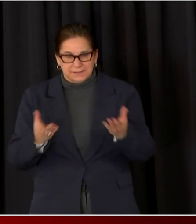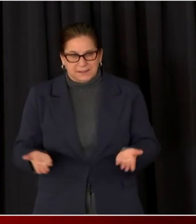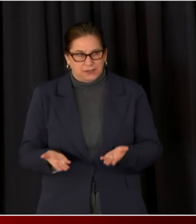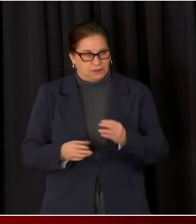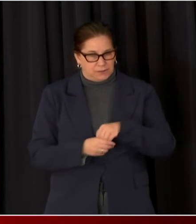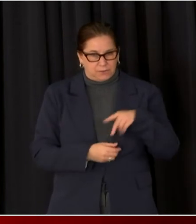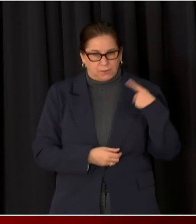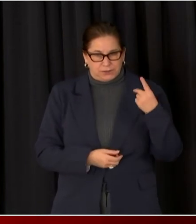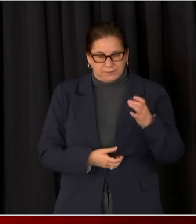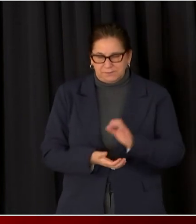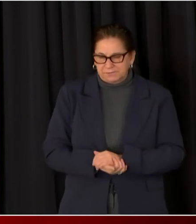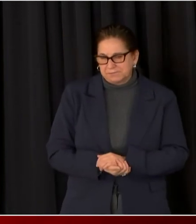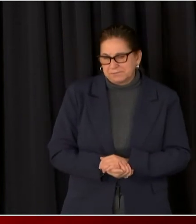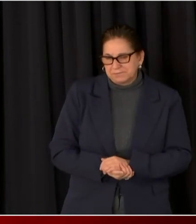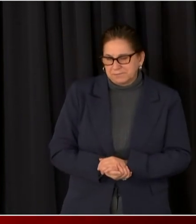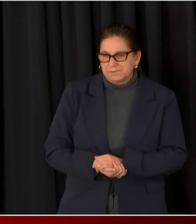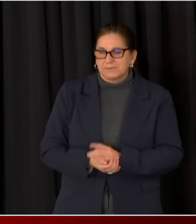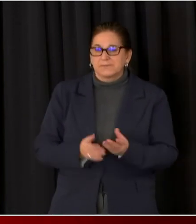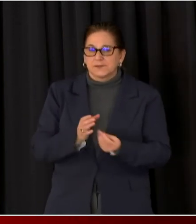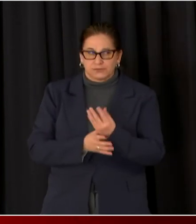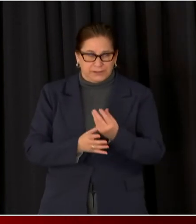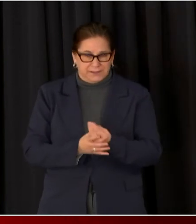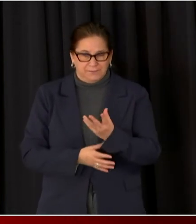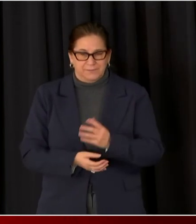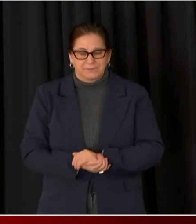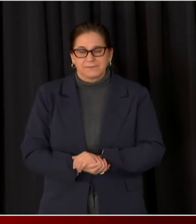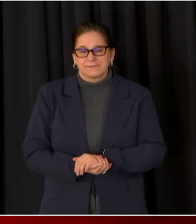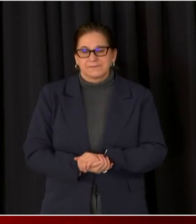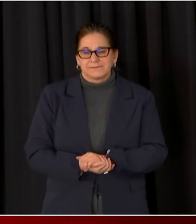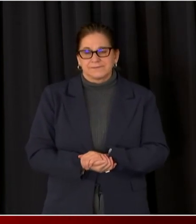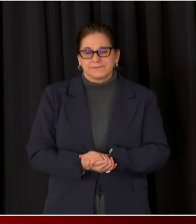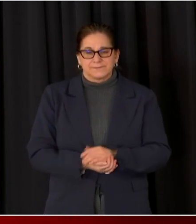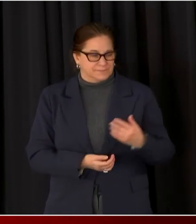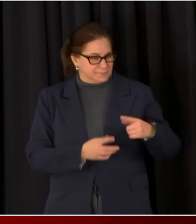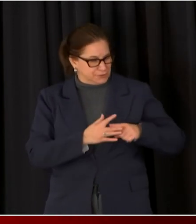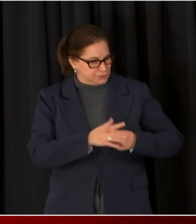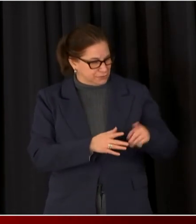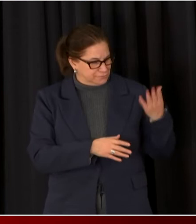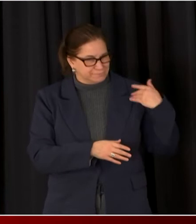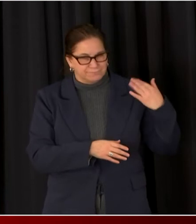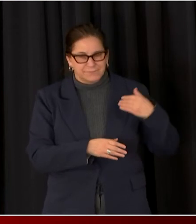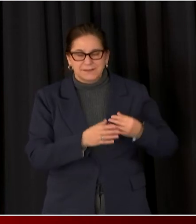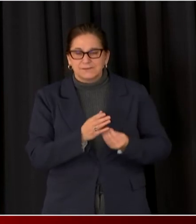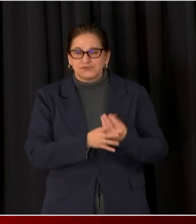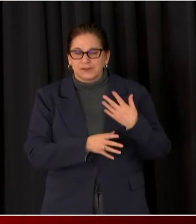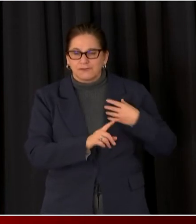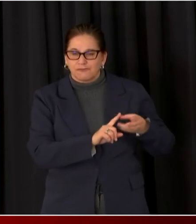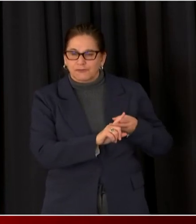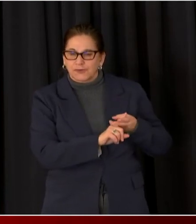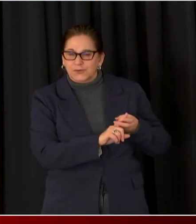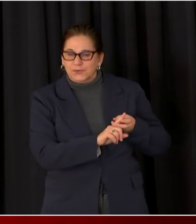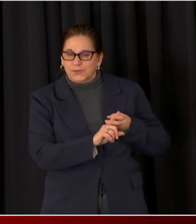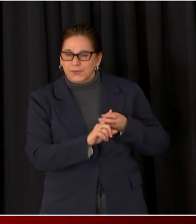well as heavily and mightily recruiting members into our Medical Reserve Corps. So we have